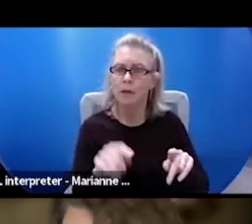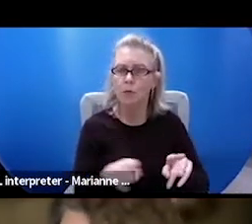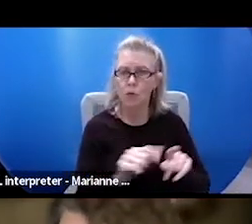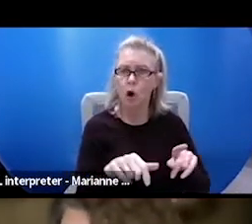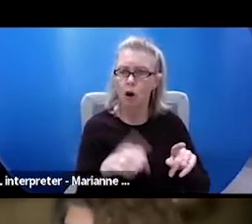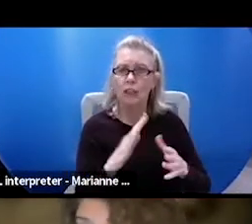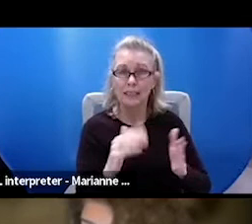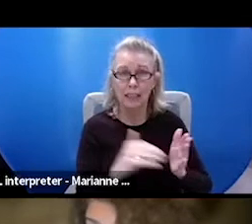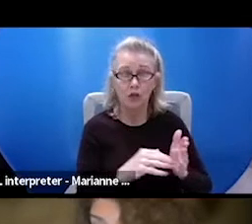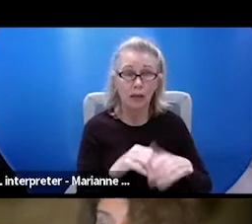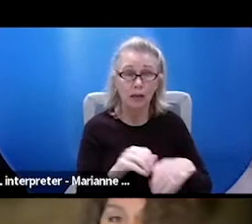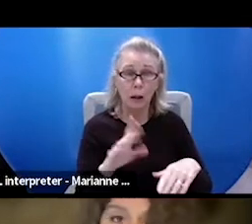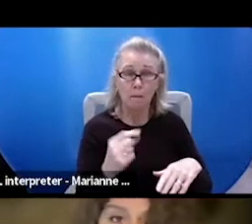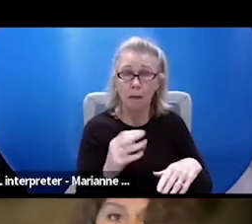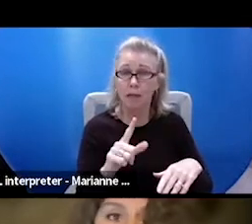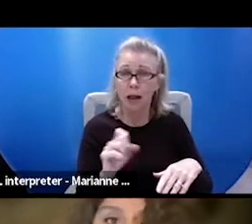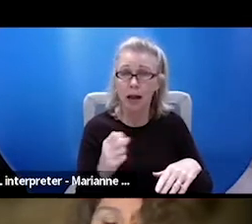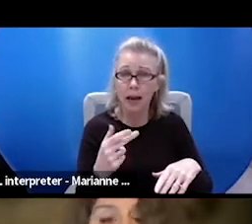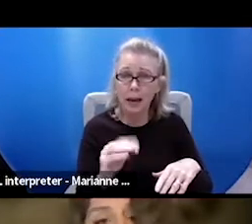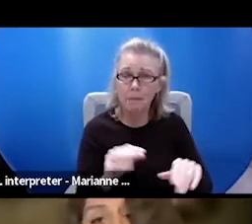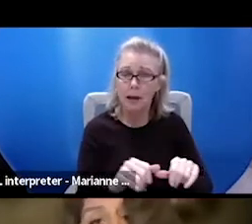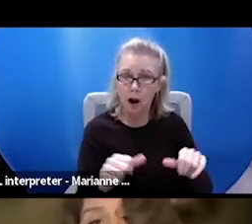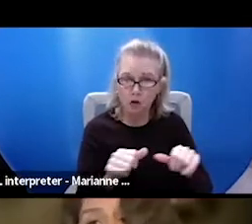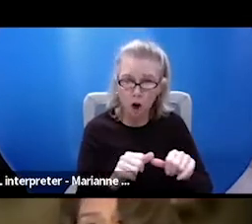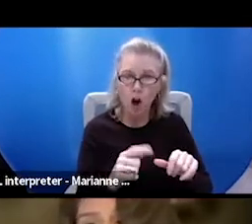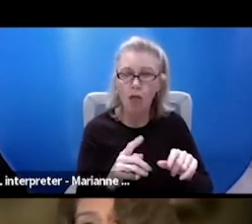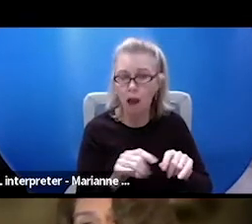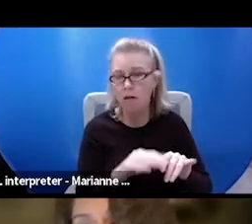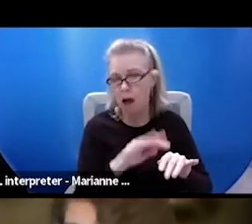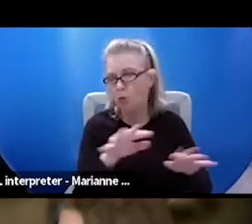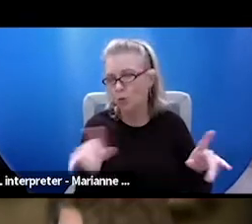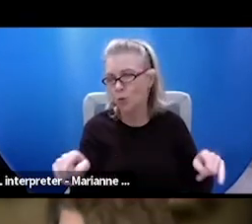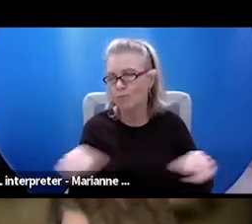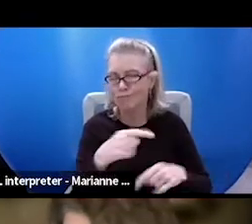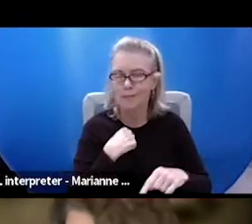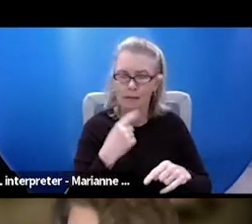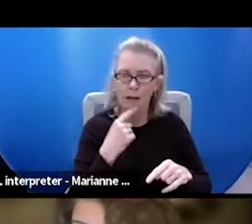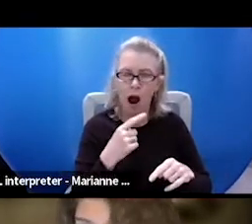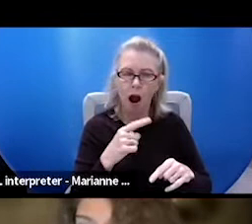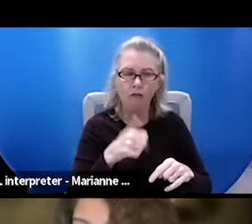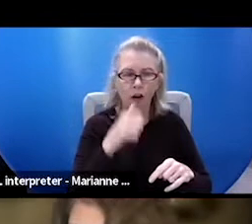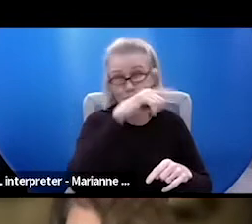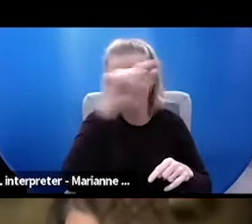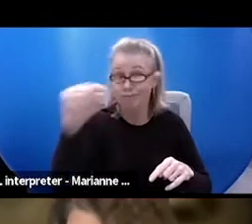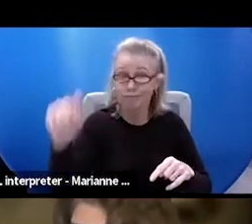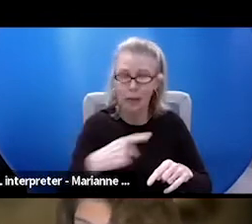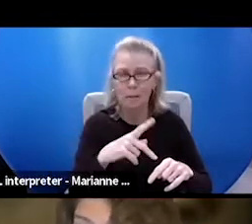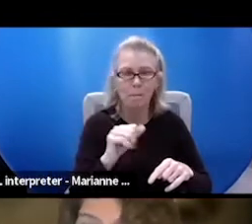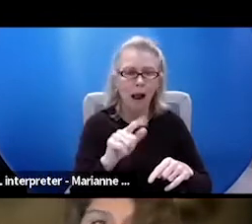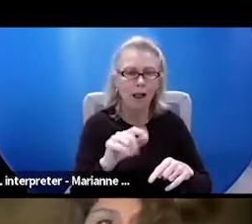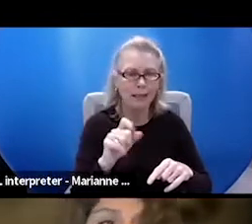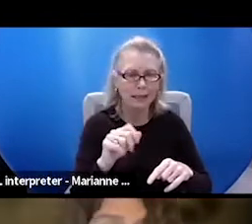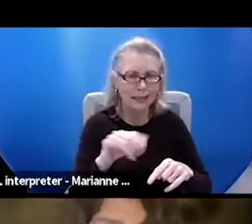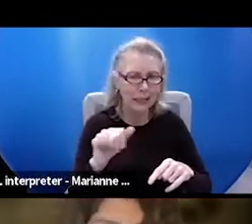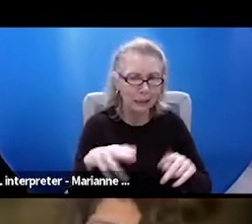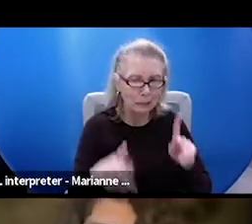in the Bethlehem area, and then from there outwards to the rest of Palestine and beyond. At